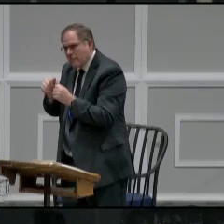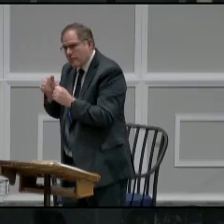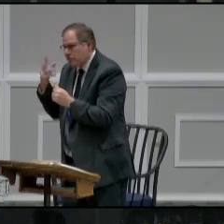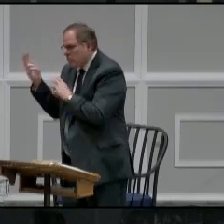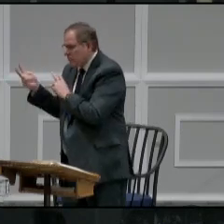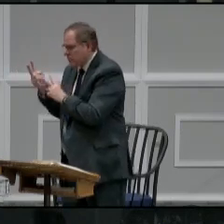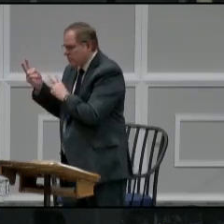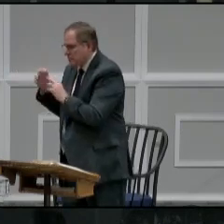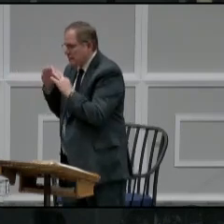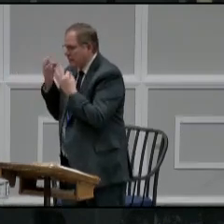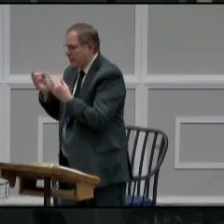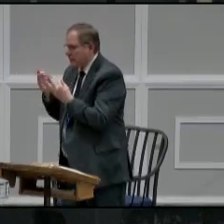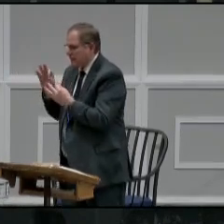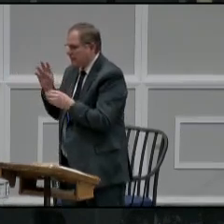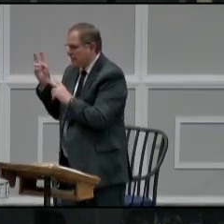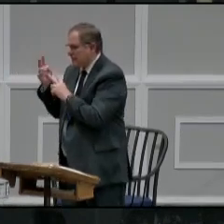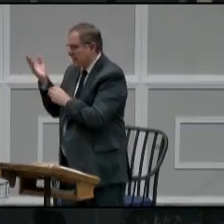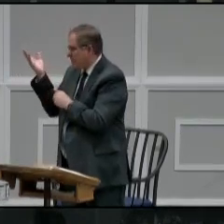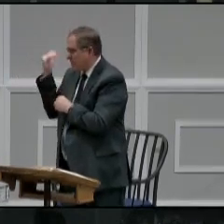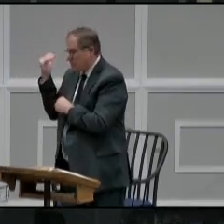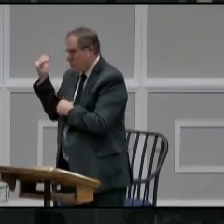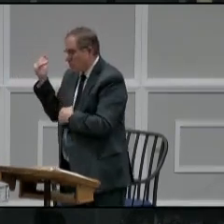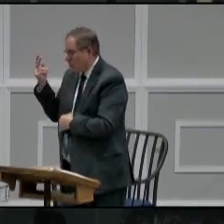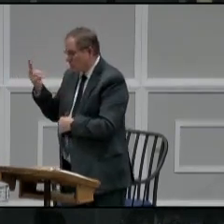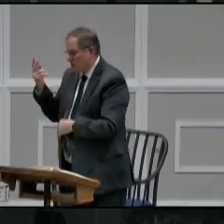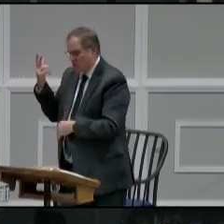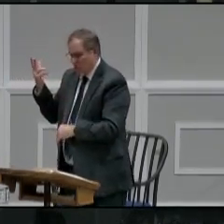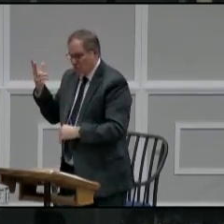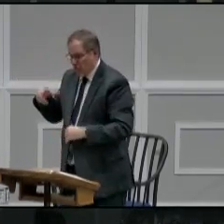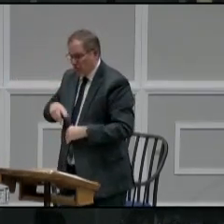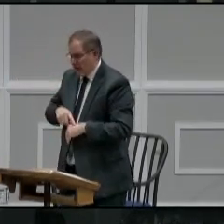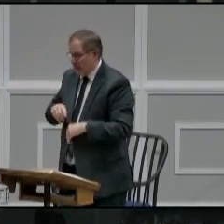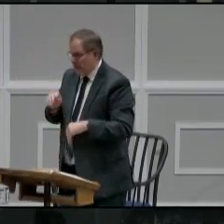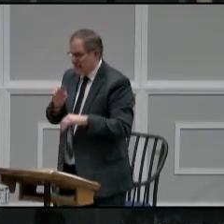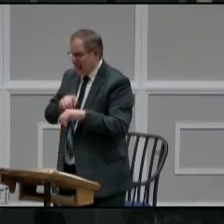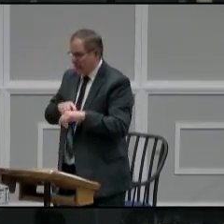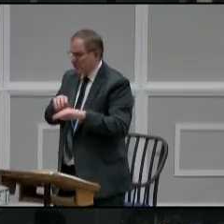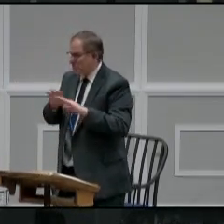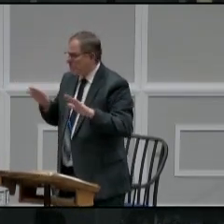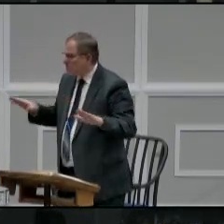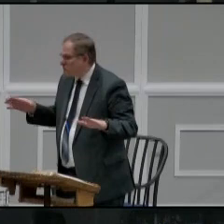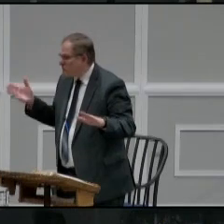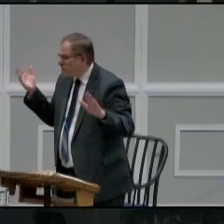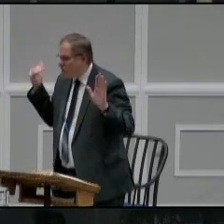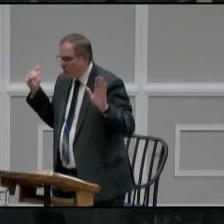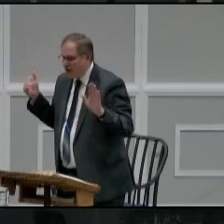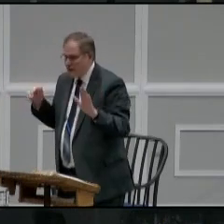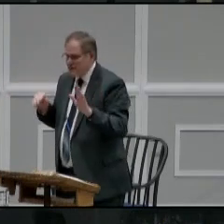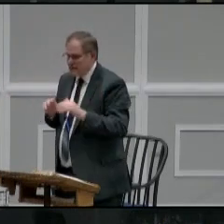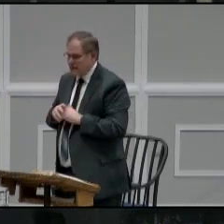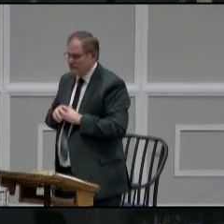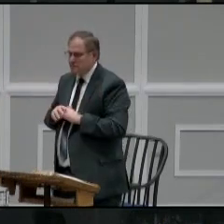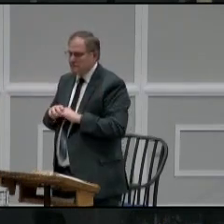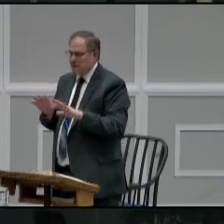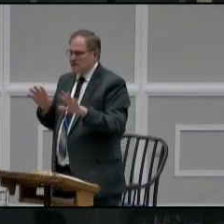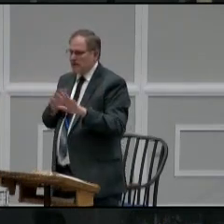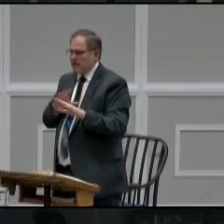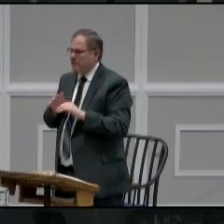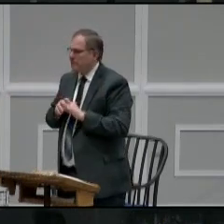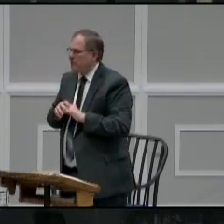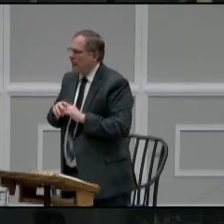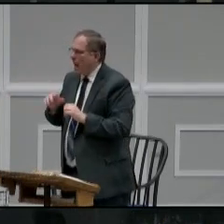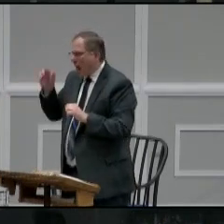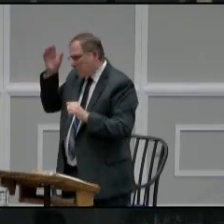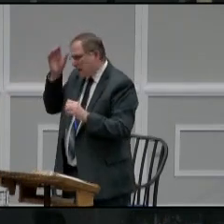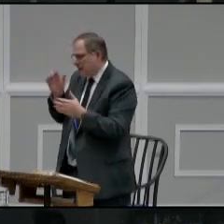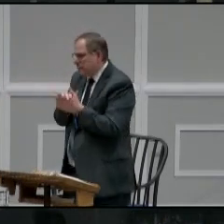we had been there before. We had been there a couple times and a relationship had kind of been formed there. And so we were going to visit them yet again. I believe the wife had trusted